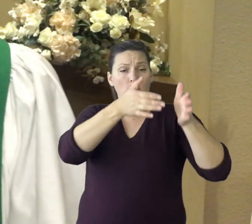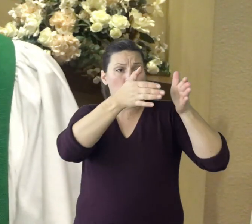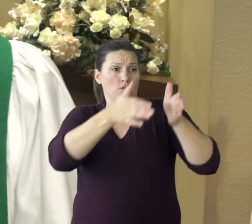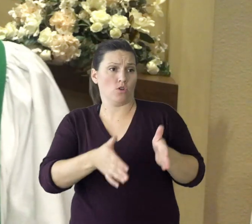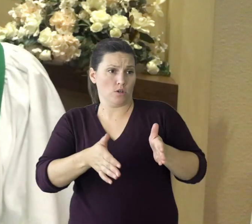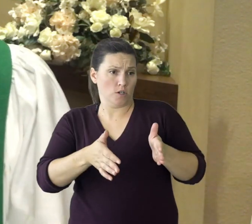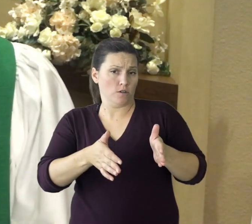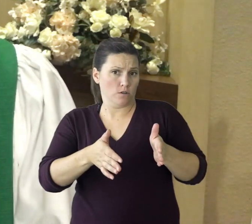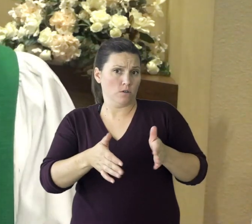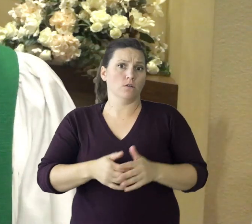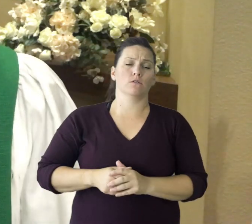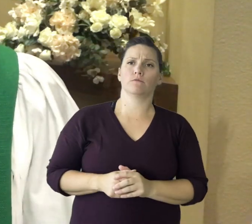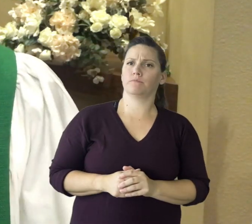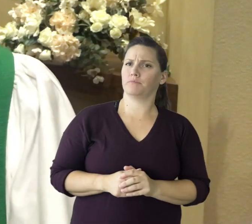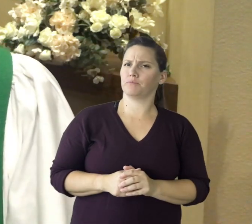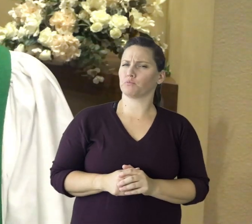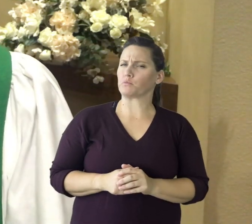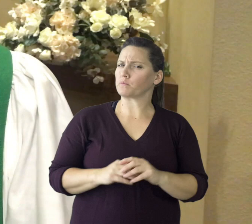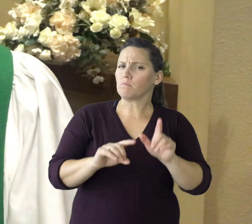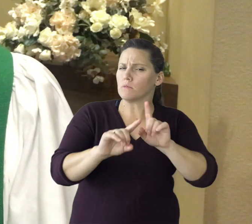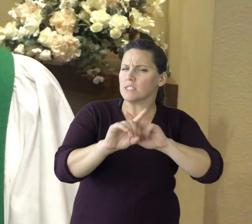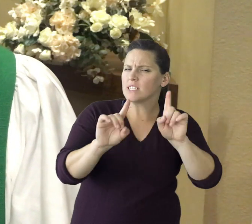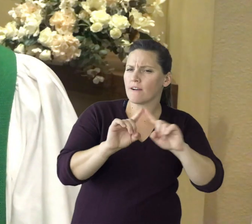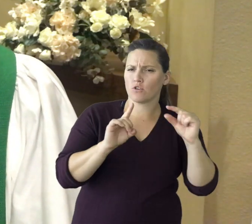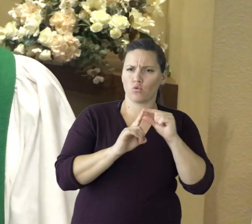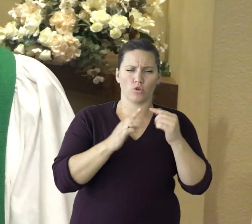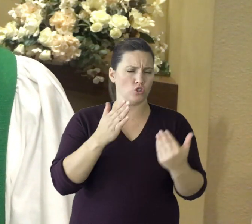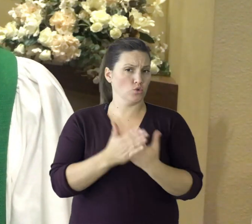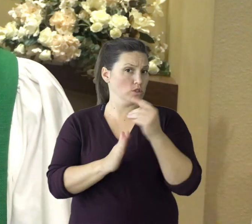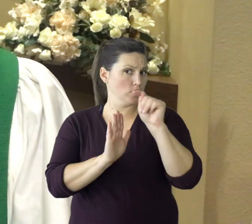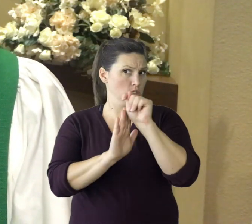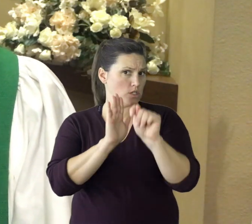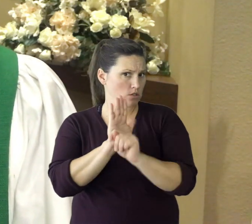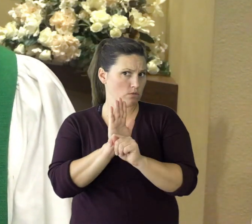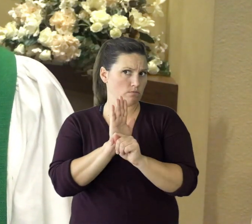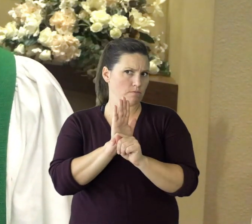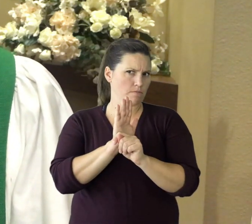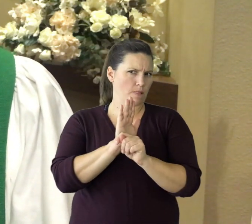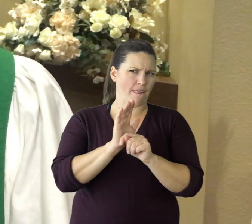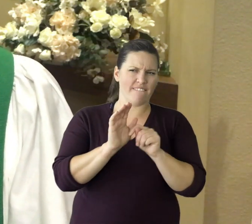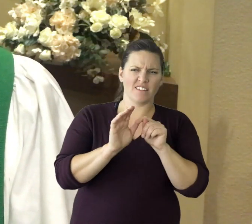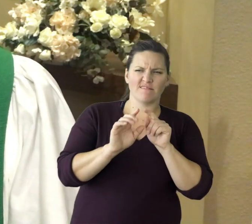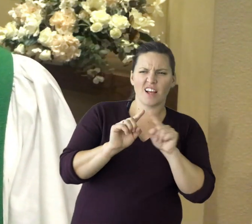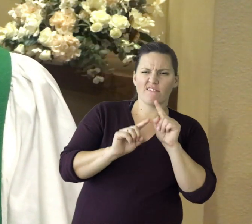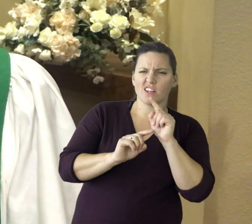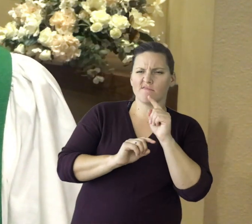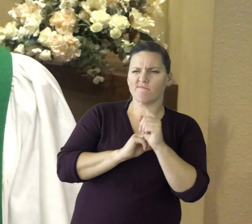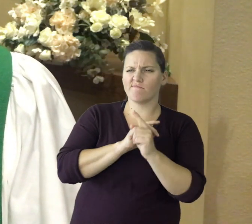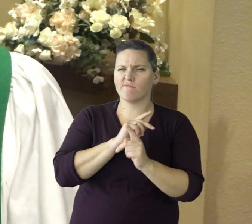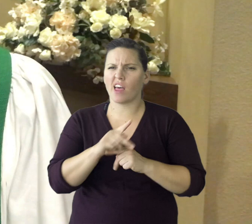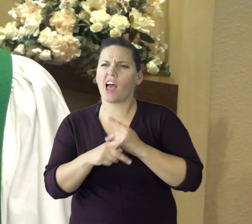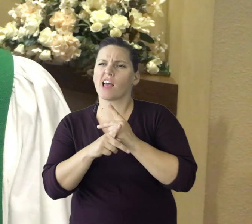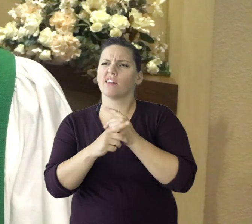In the Greek language, there are several different words for love, each highlighting a different